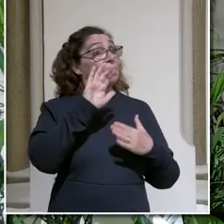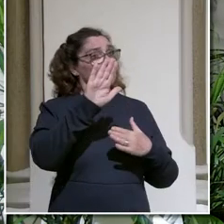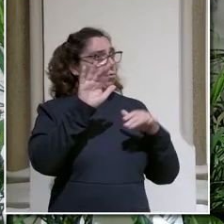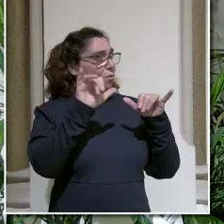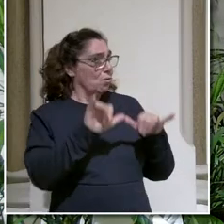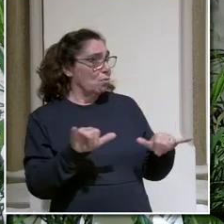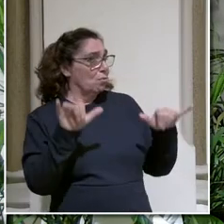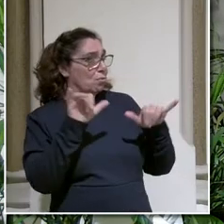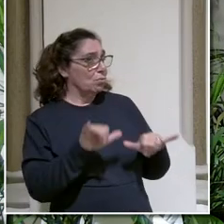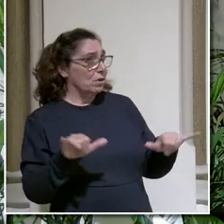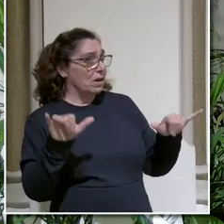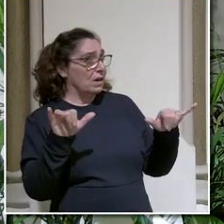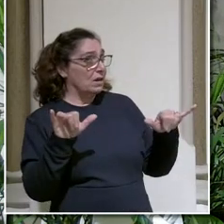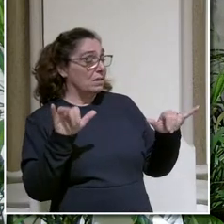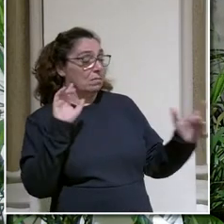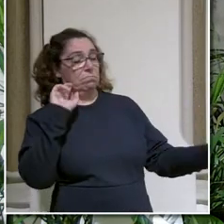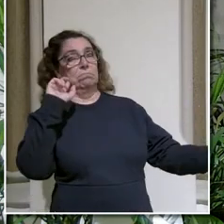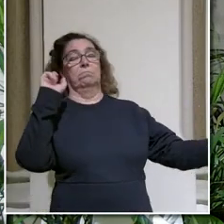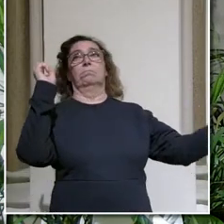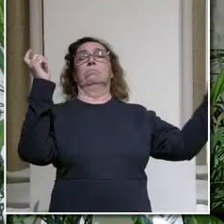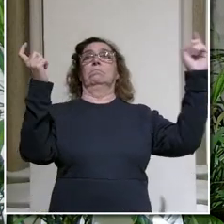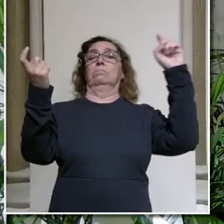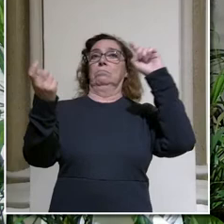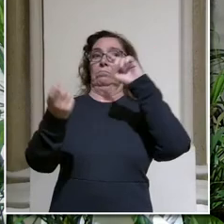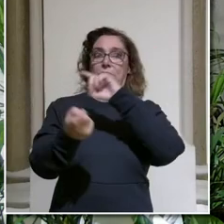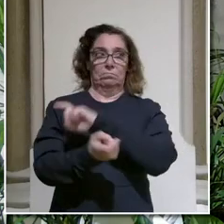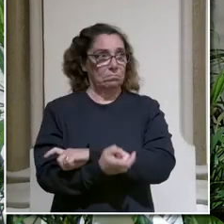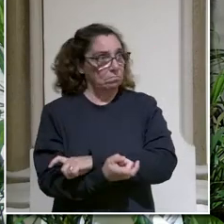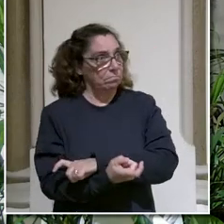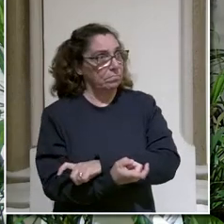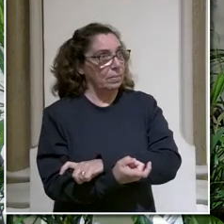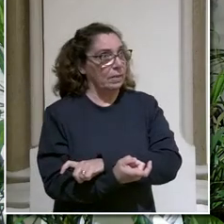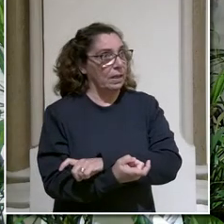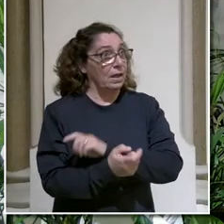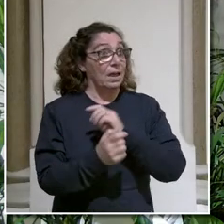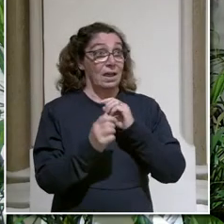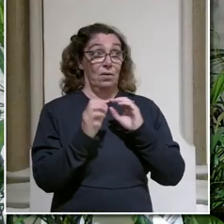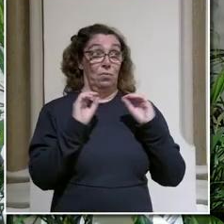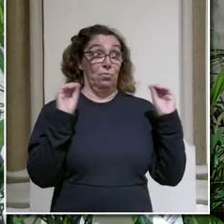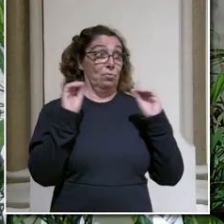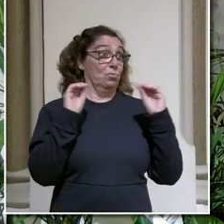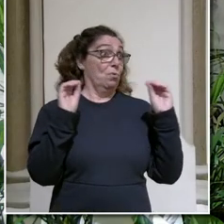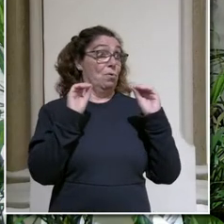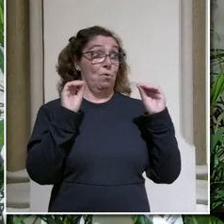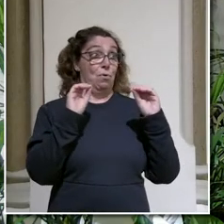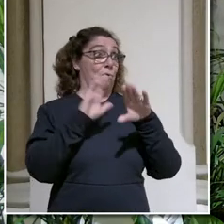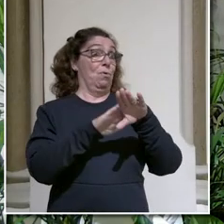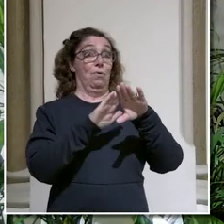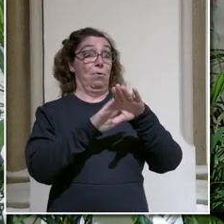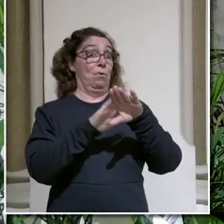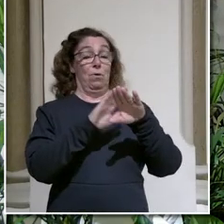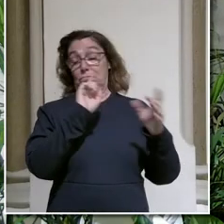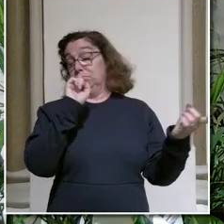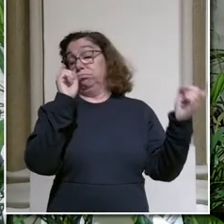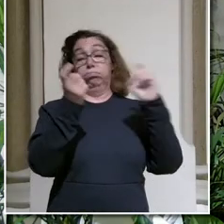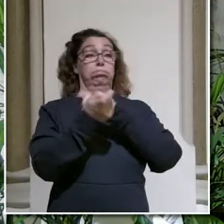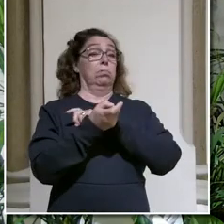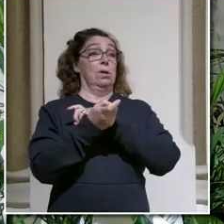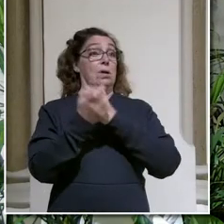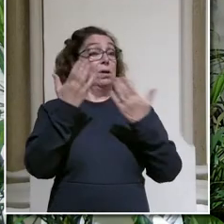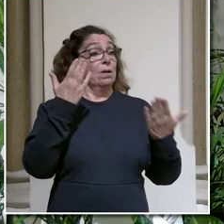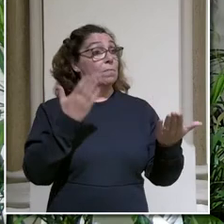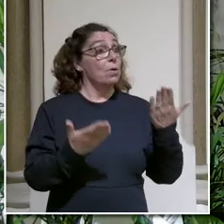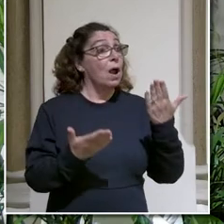routines can change drastically and with little or no notice.